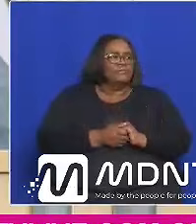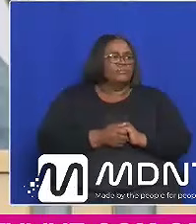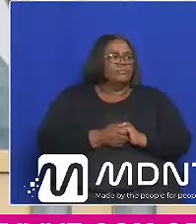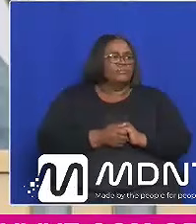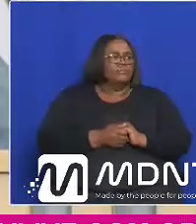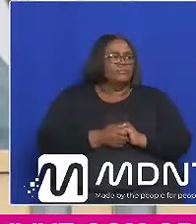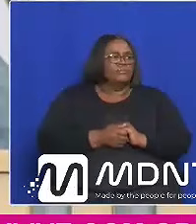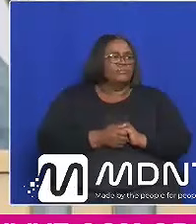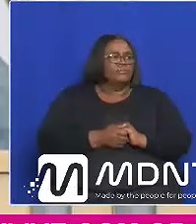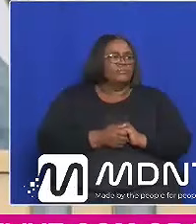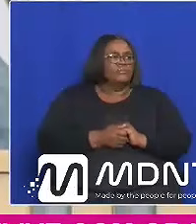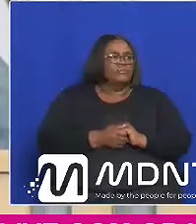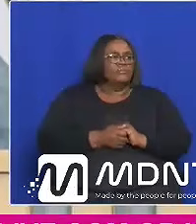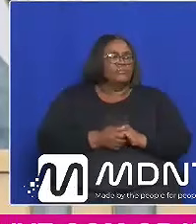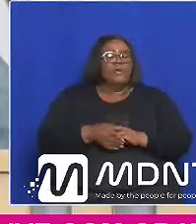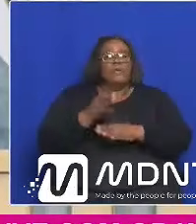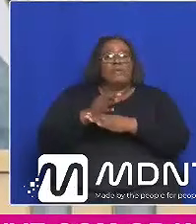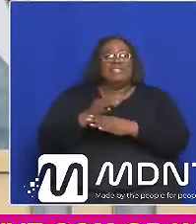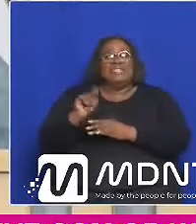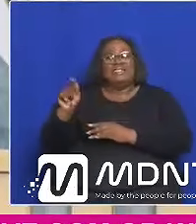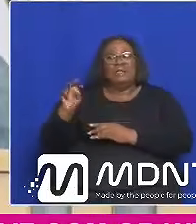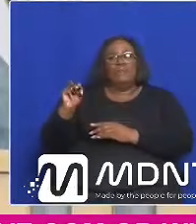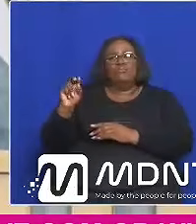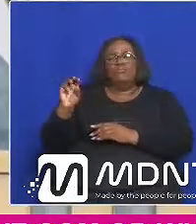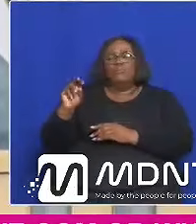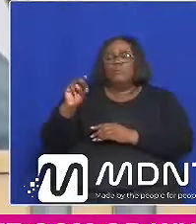Mr. Mtsumi is reflected at paragraph 2.5.2.